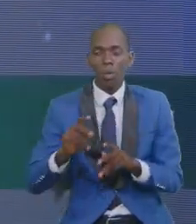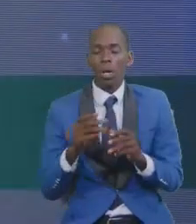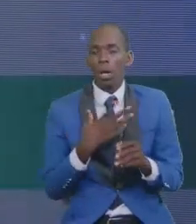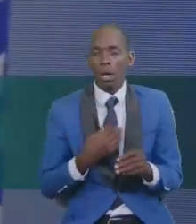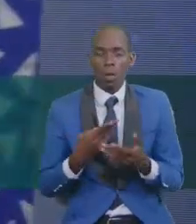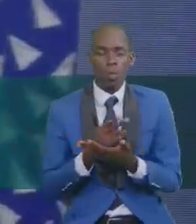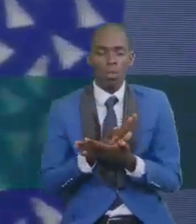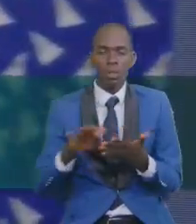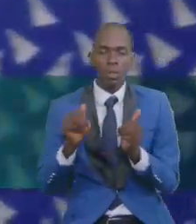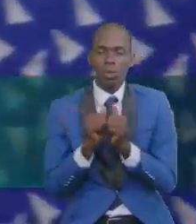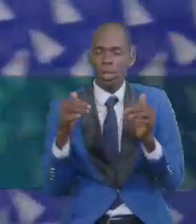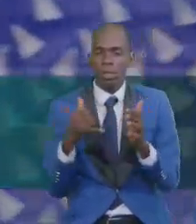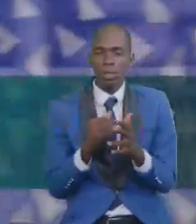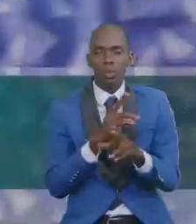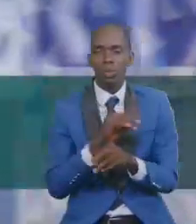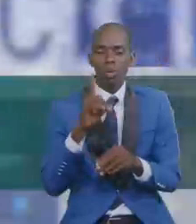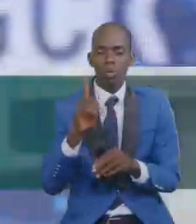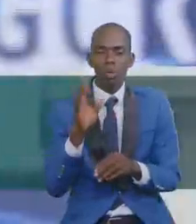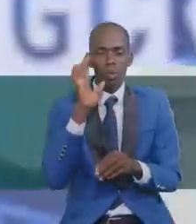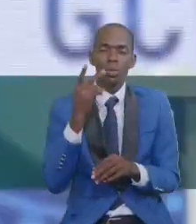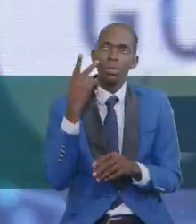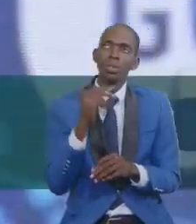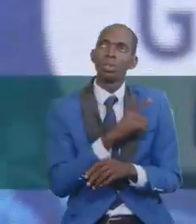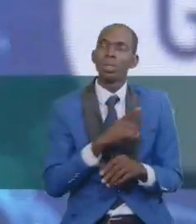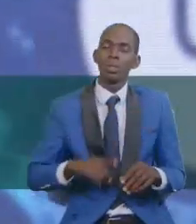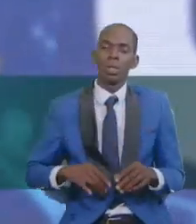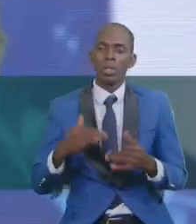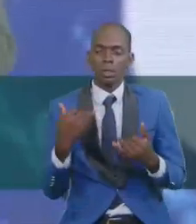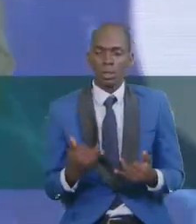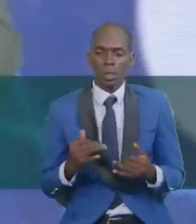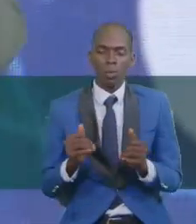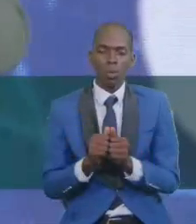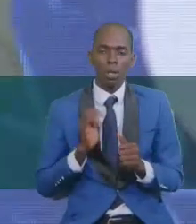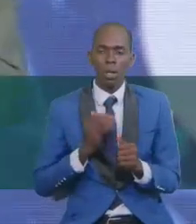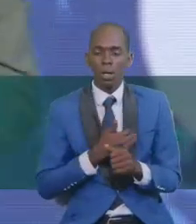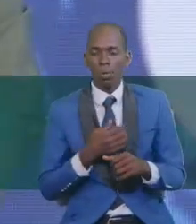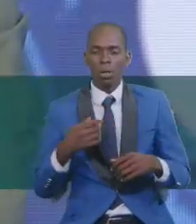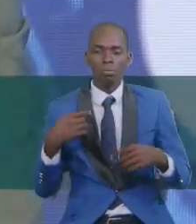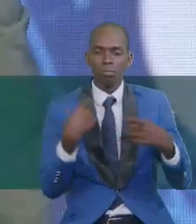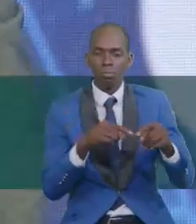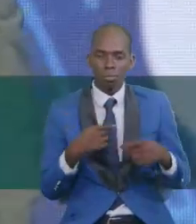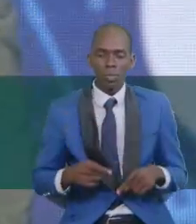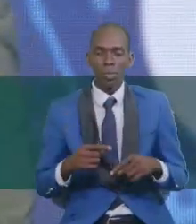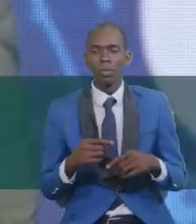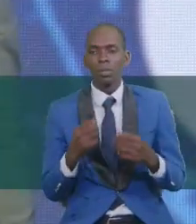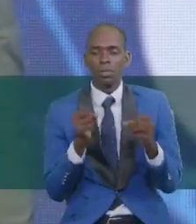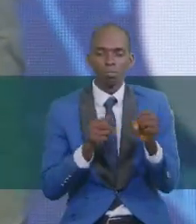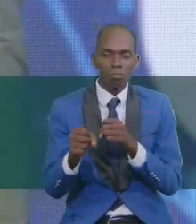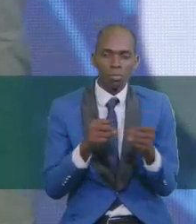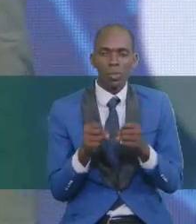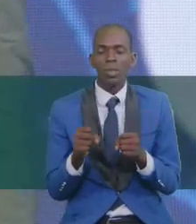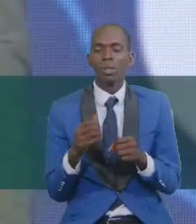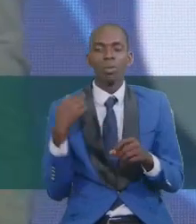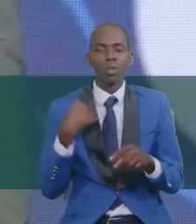we're striving and we're proud and we're vainglory, we cannot get to heaven if we die in that